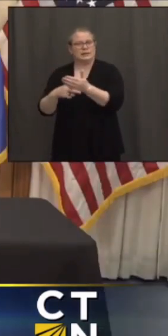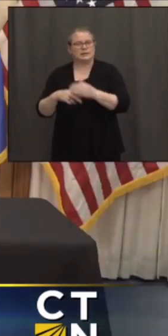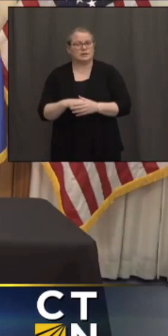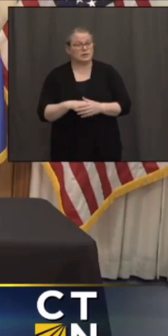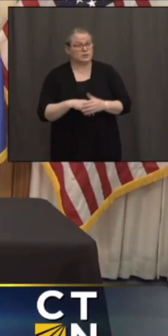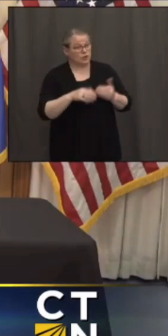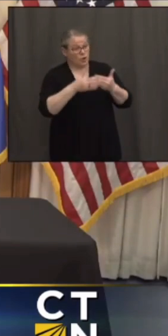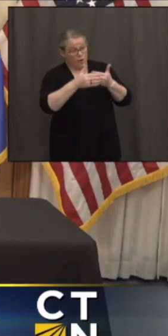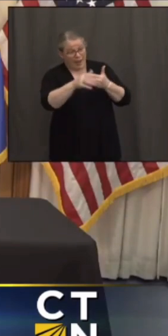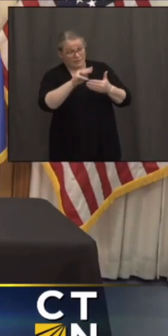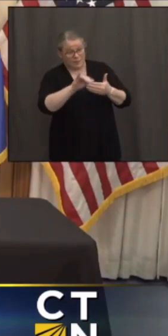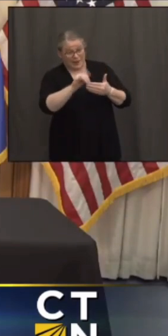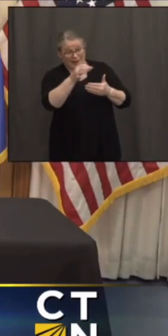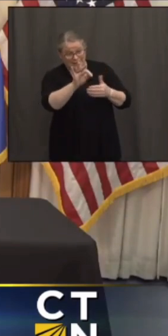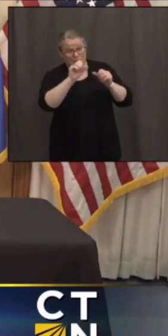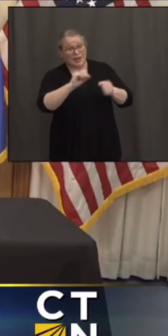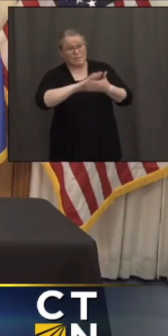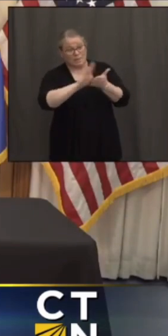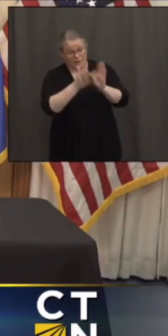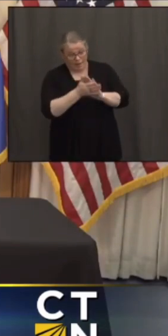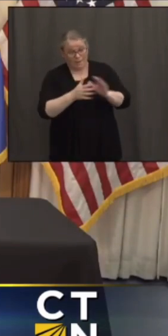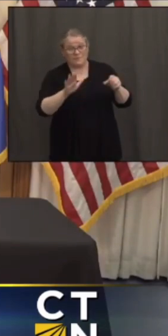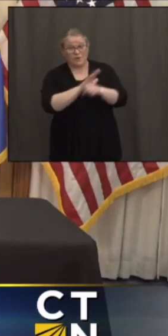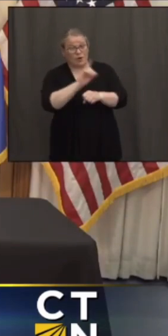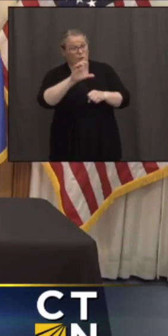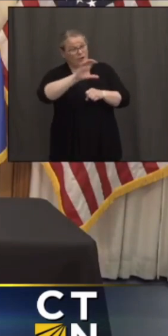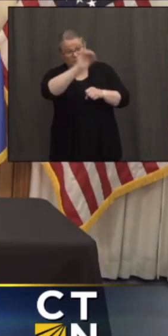19th. Absolutely.